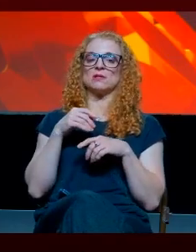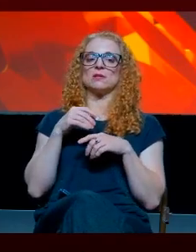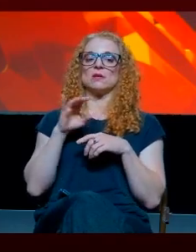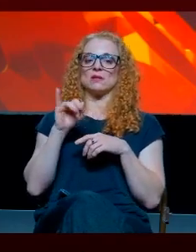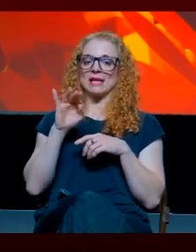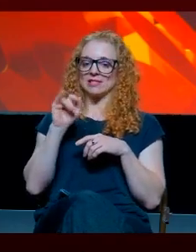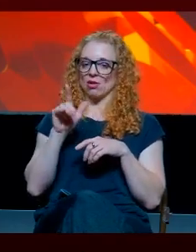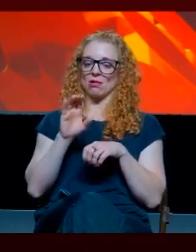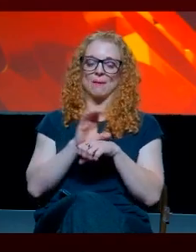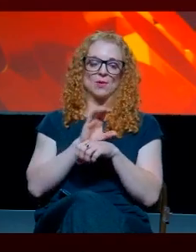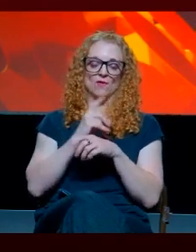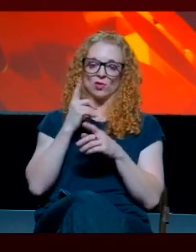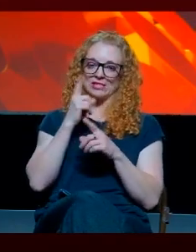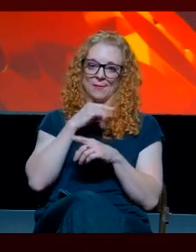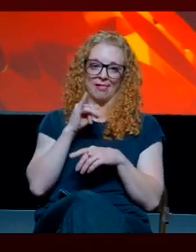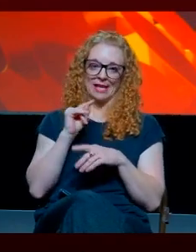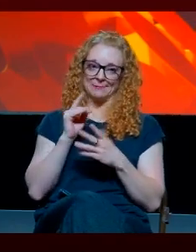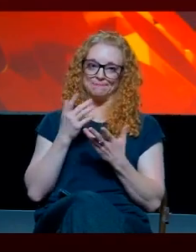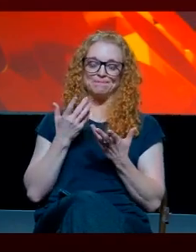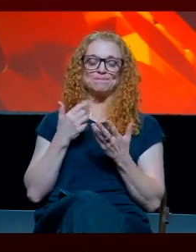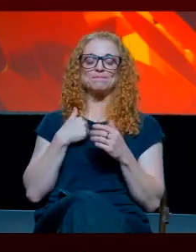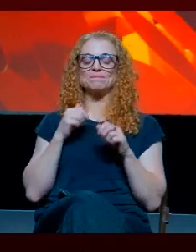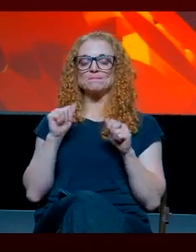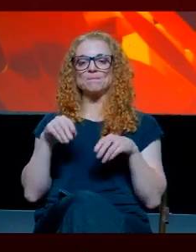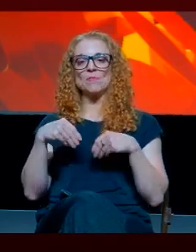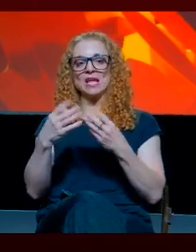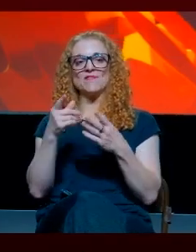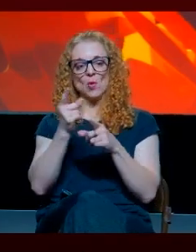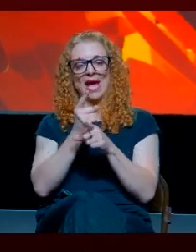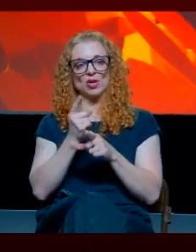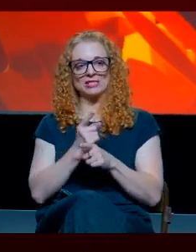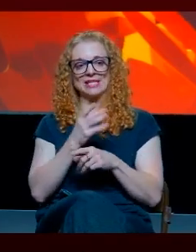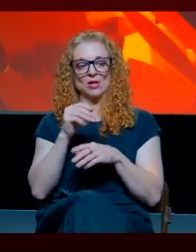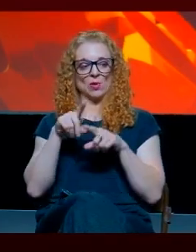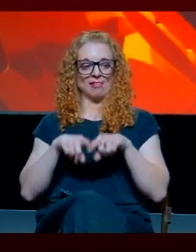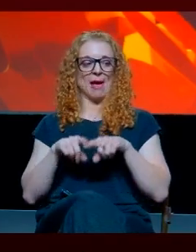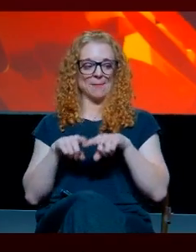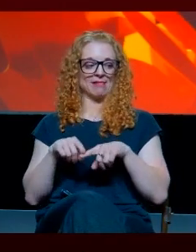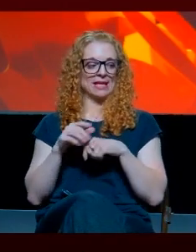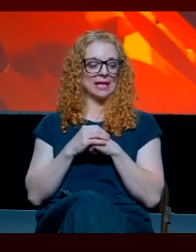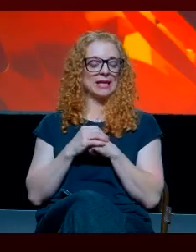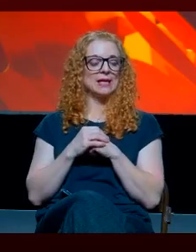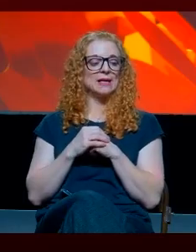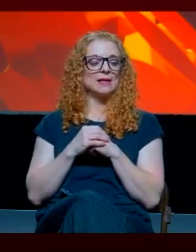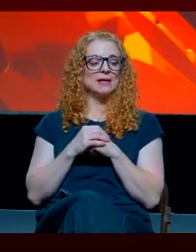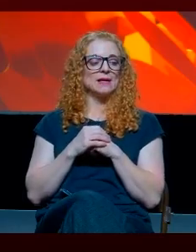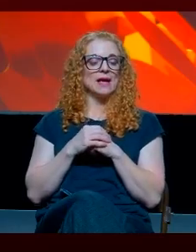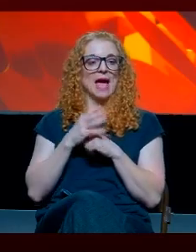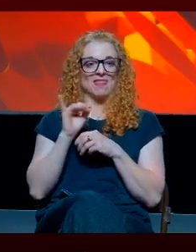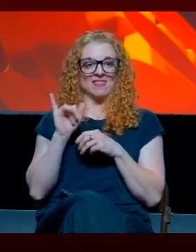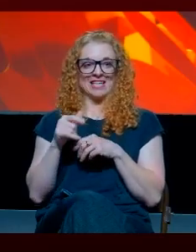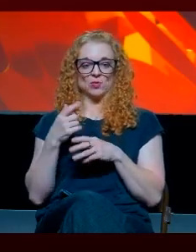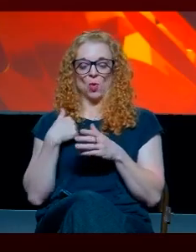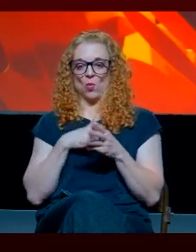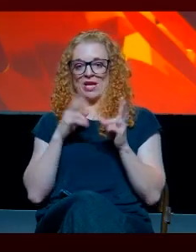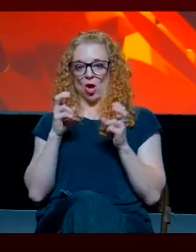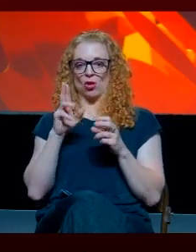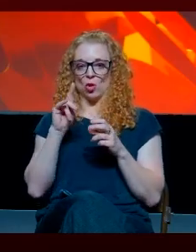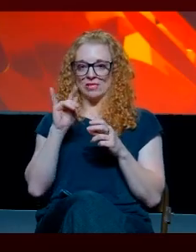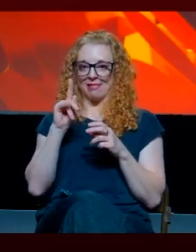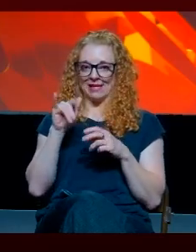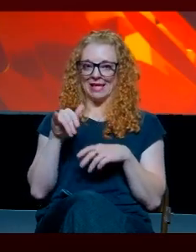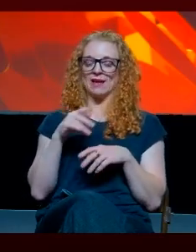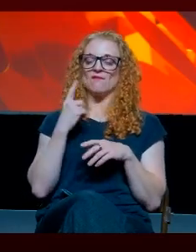classical computer to simulate it. I can give you accuracy and reliability, and this is what we call utility. To